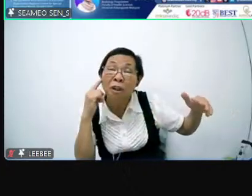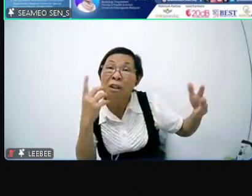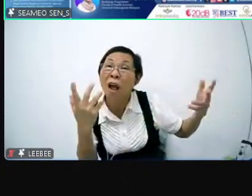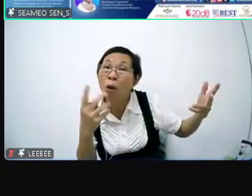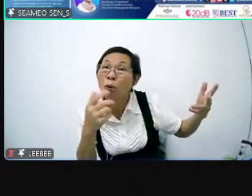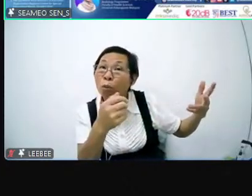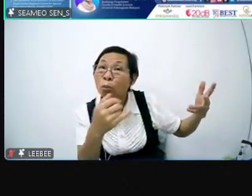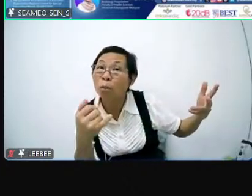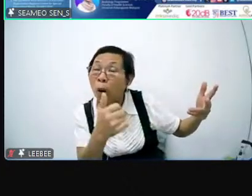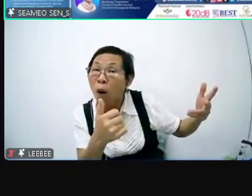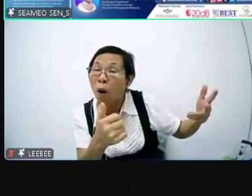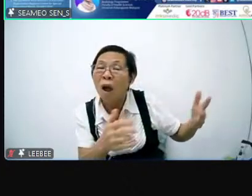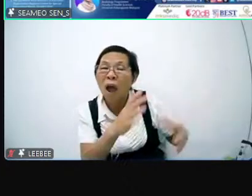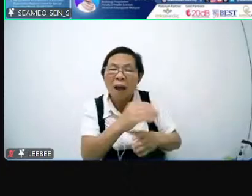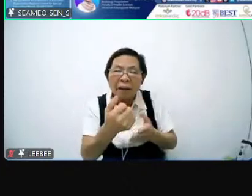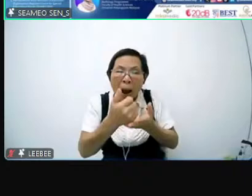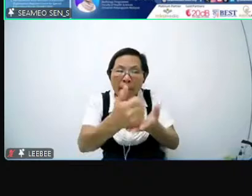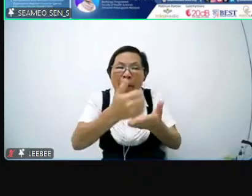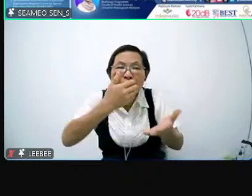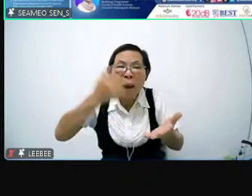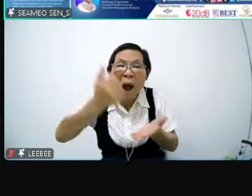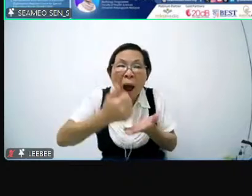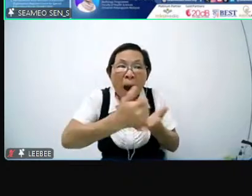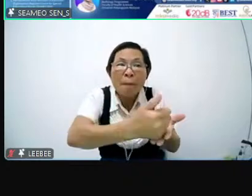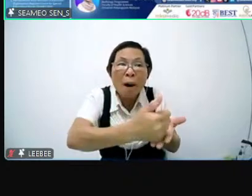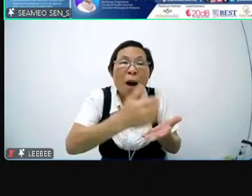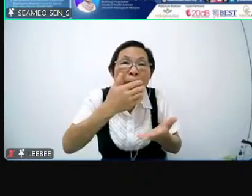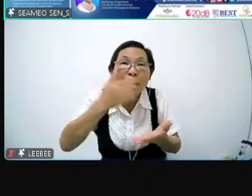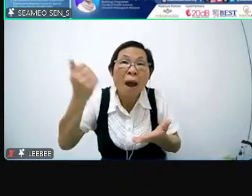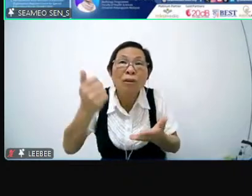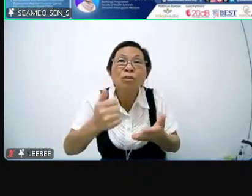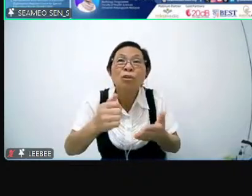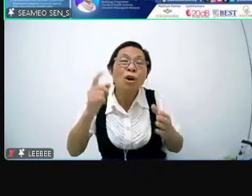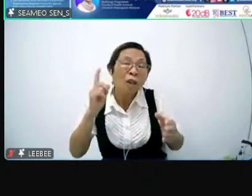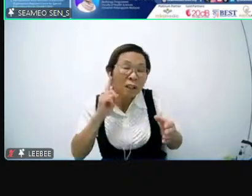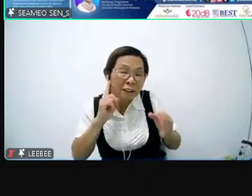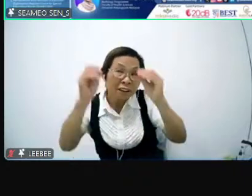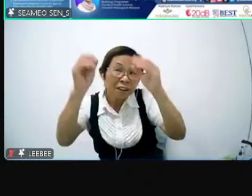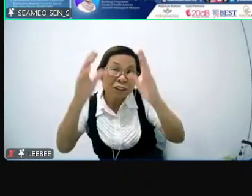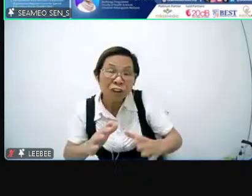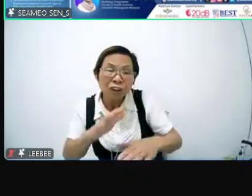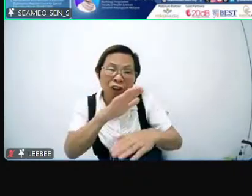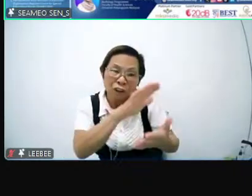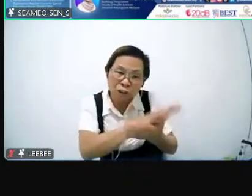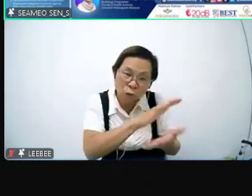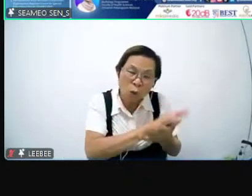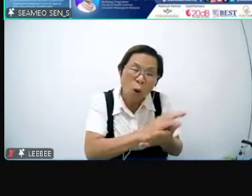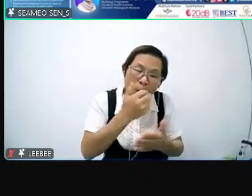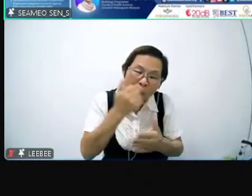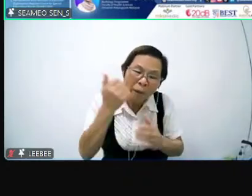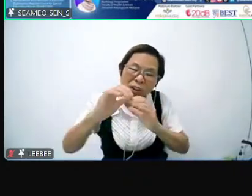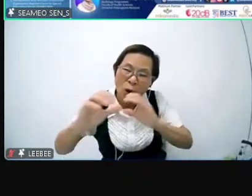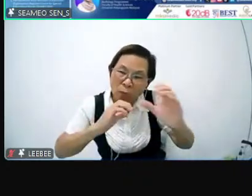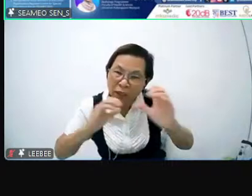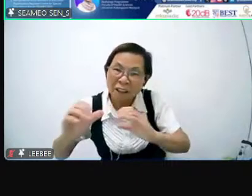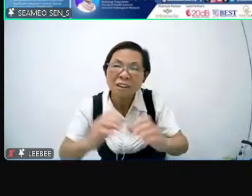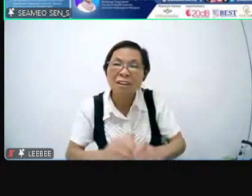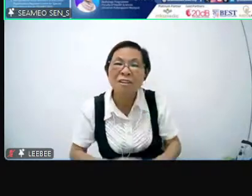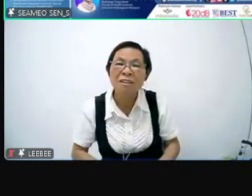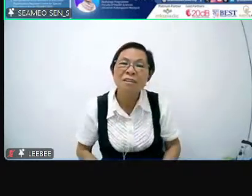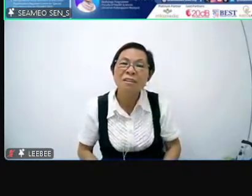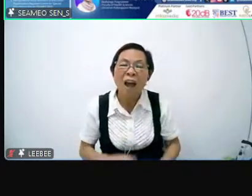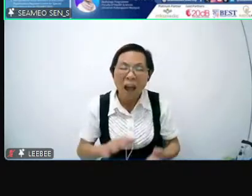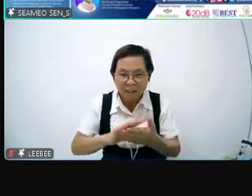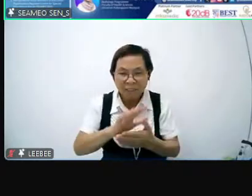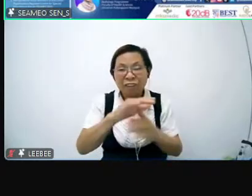intervention is the best for them to listen to teachers better at school for better communications so they can learn